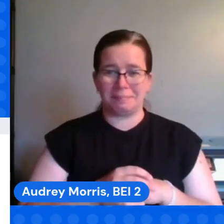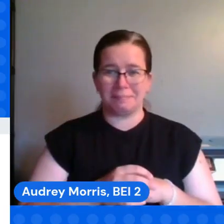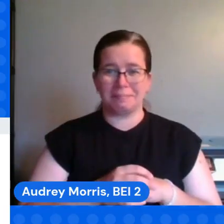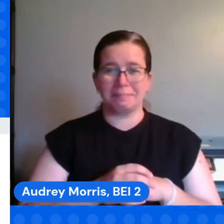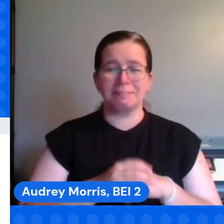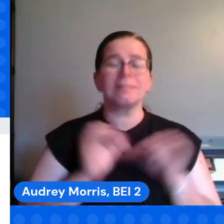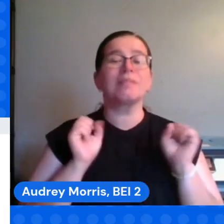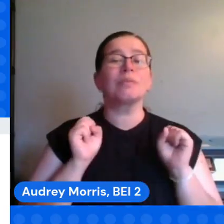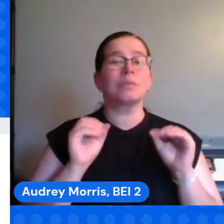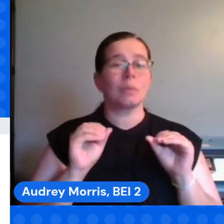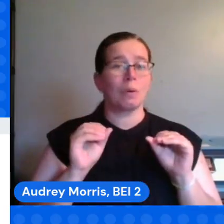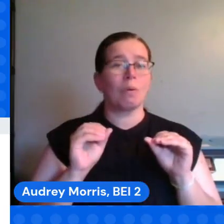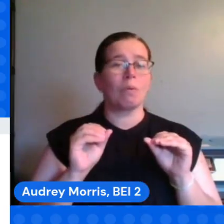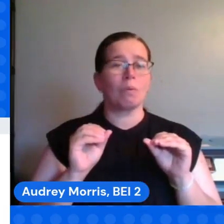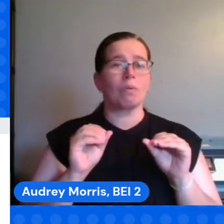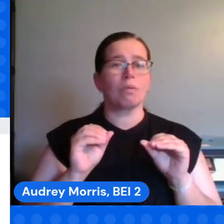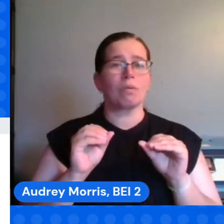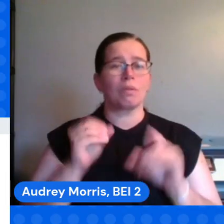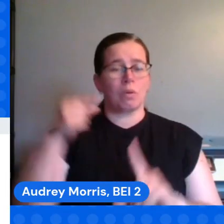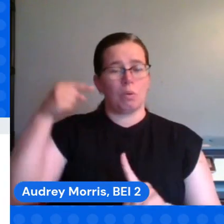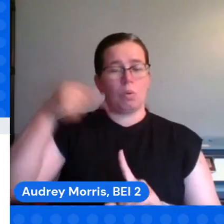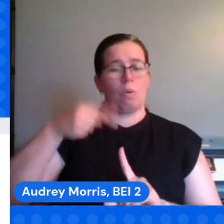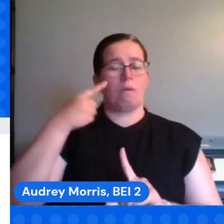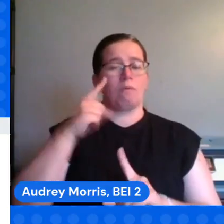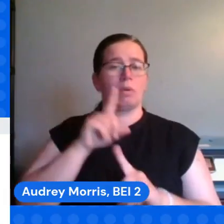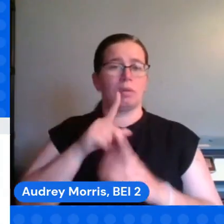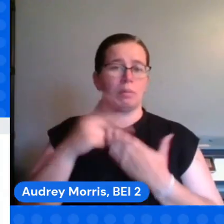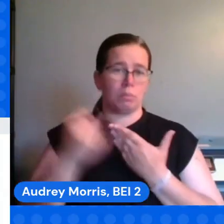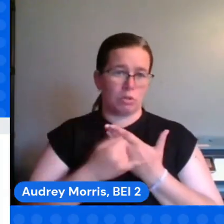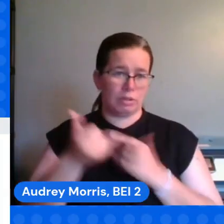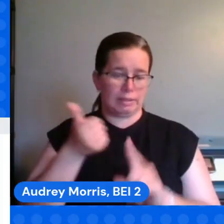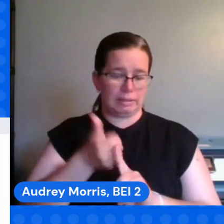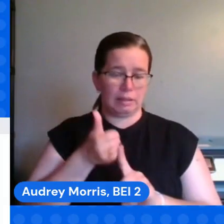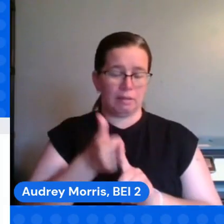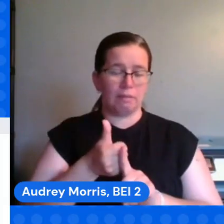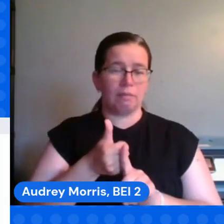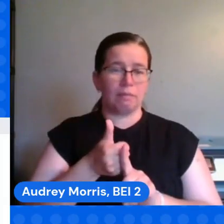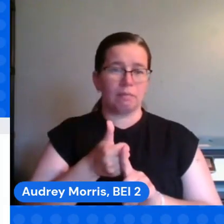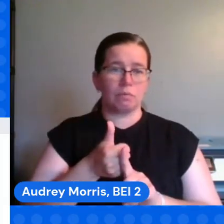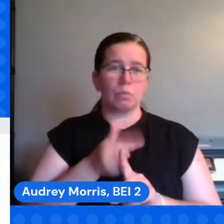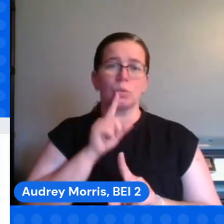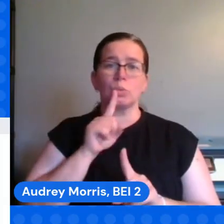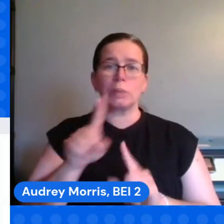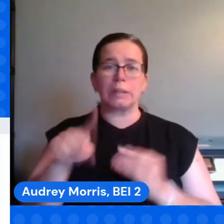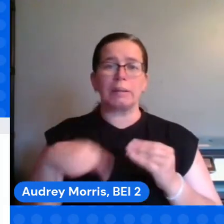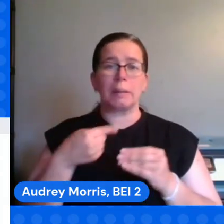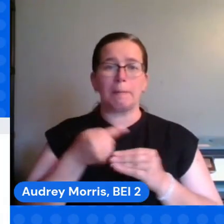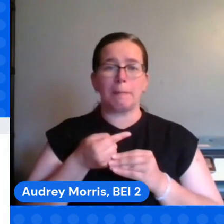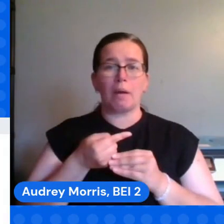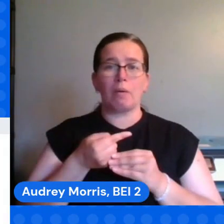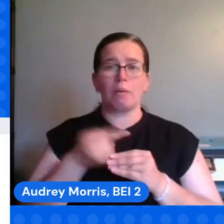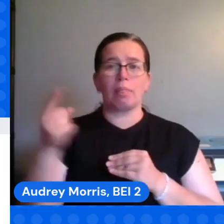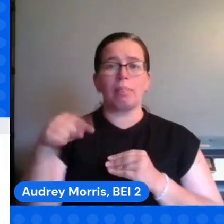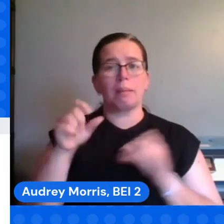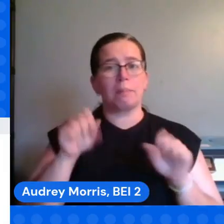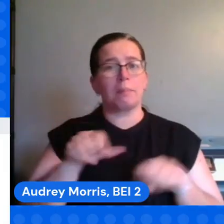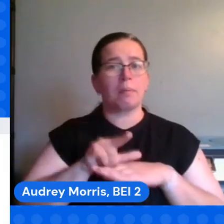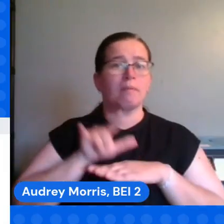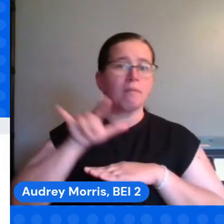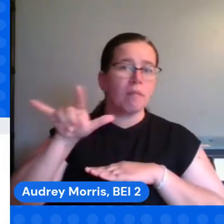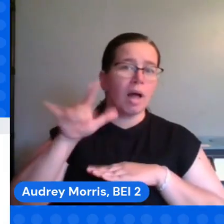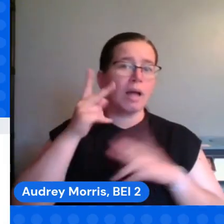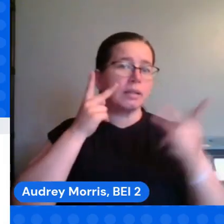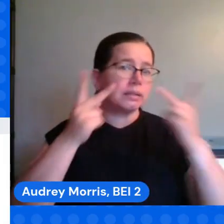so the core to the actual project itself was really about them being able to fly and see different cities